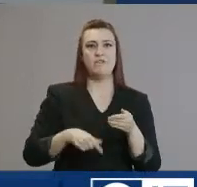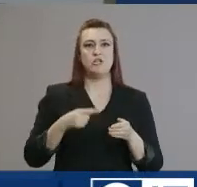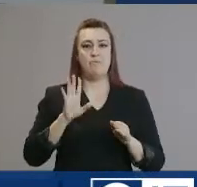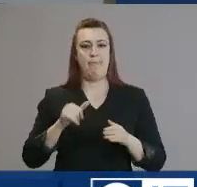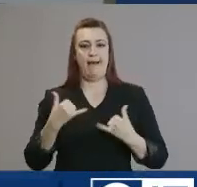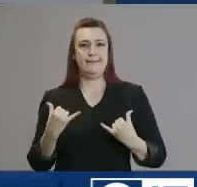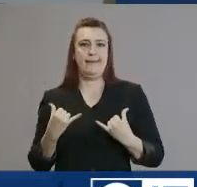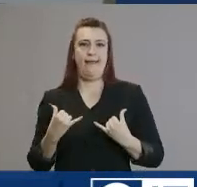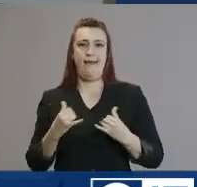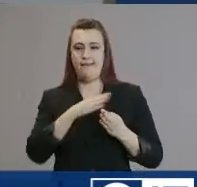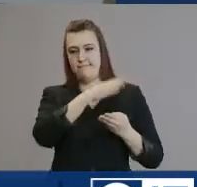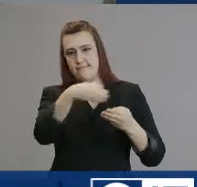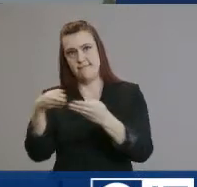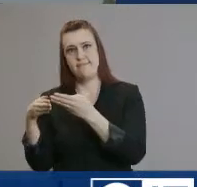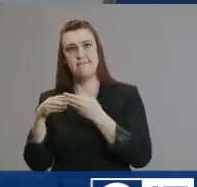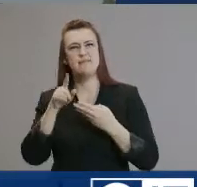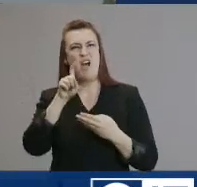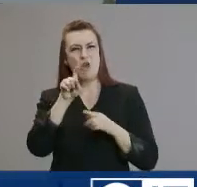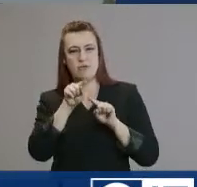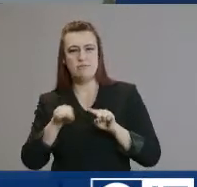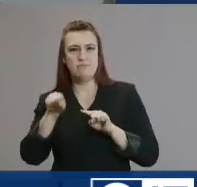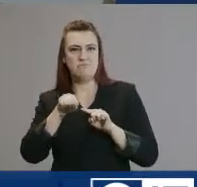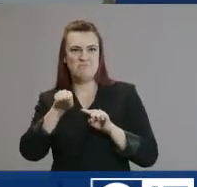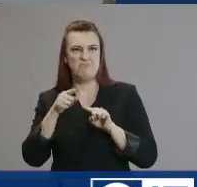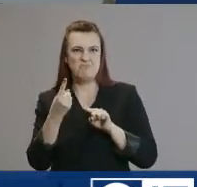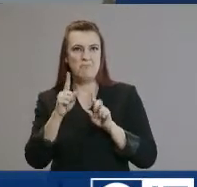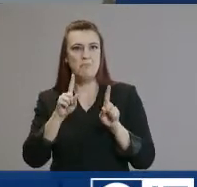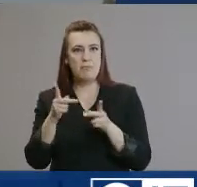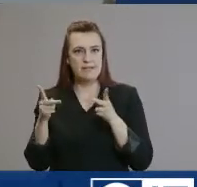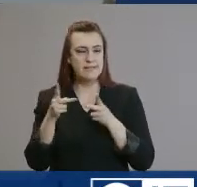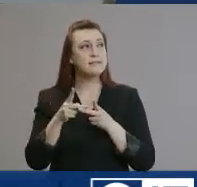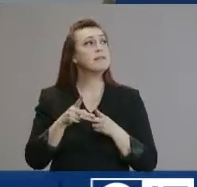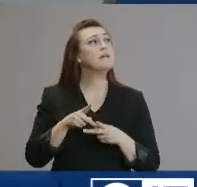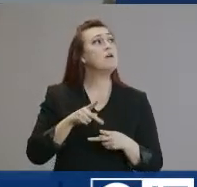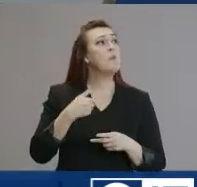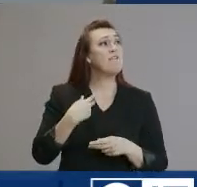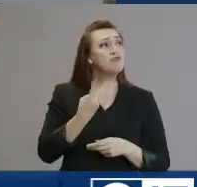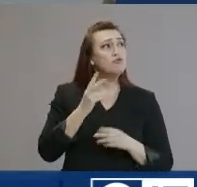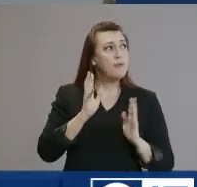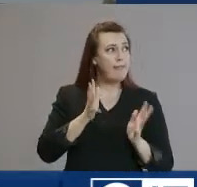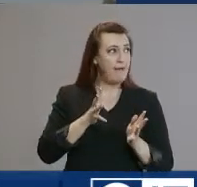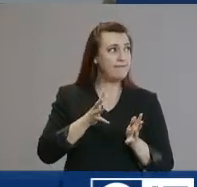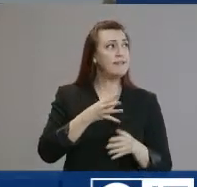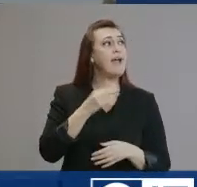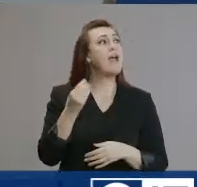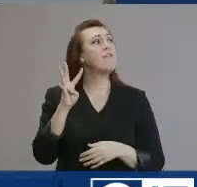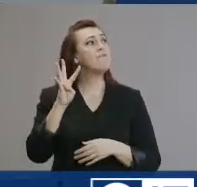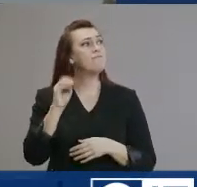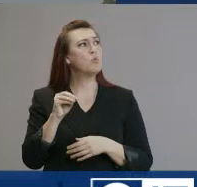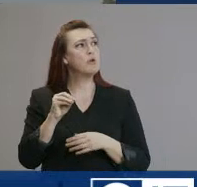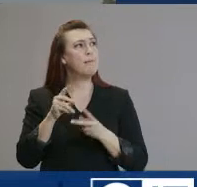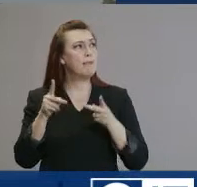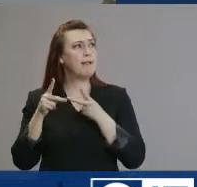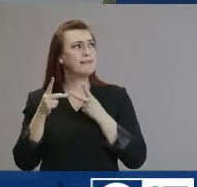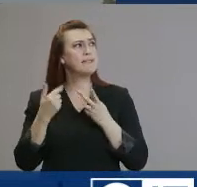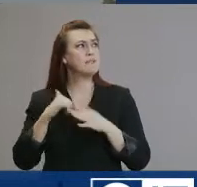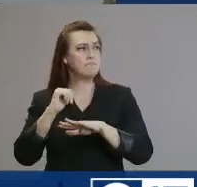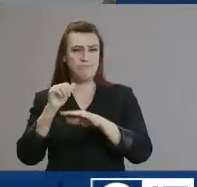own testing, and so far, 15,000 staff and residents have been tested.